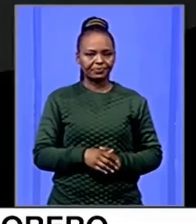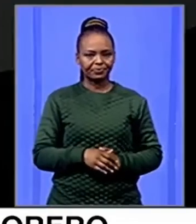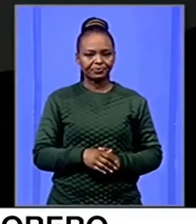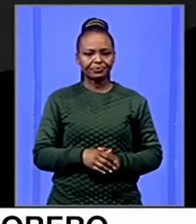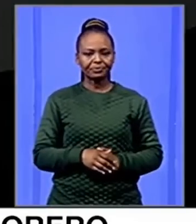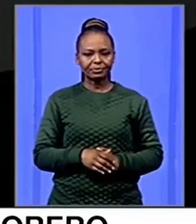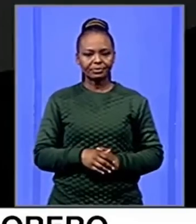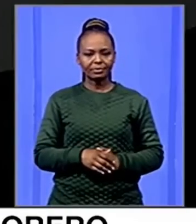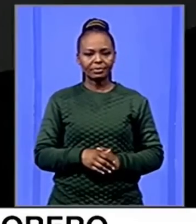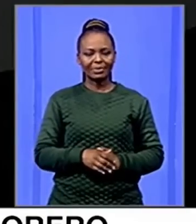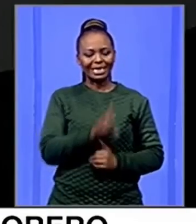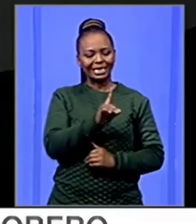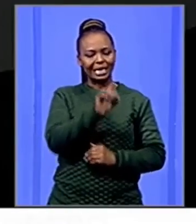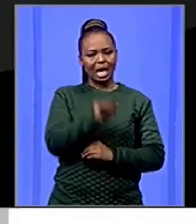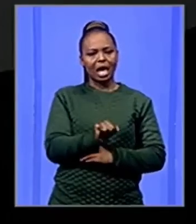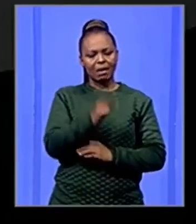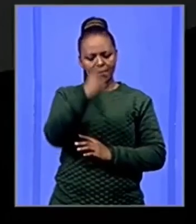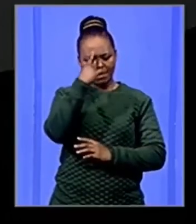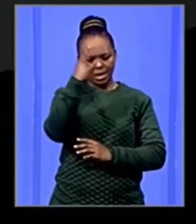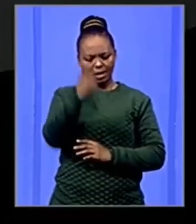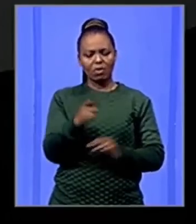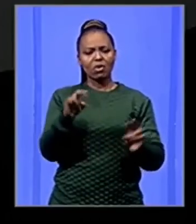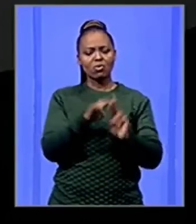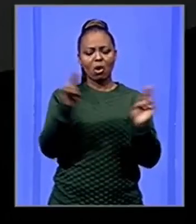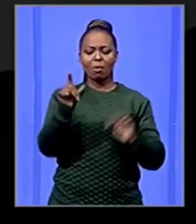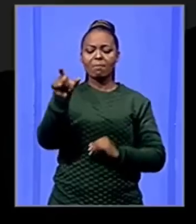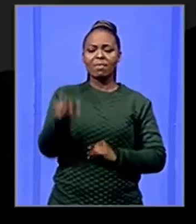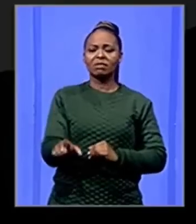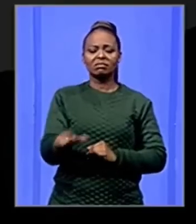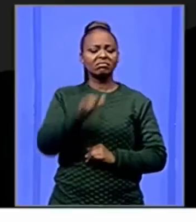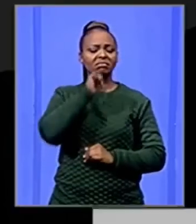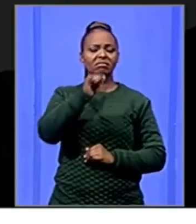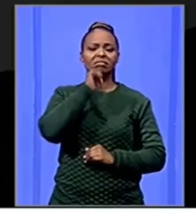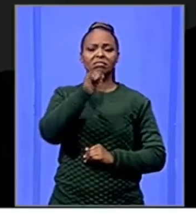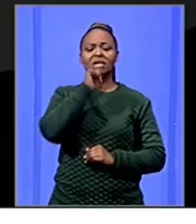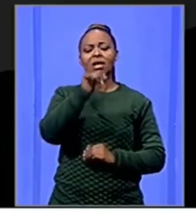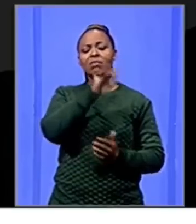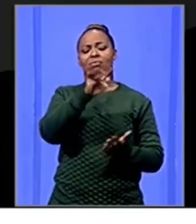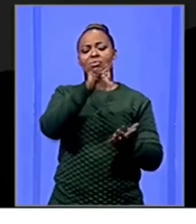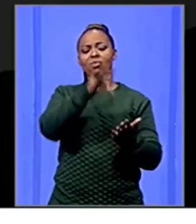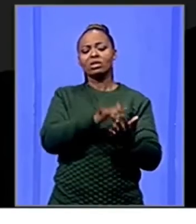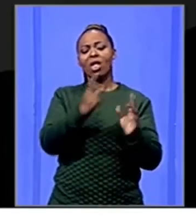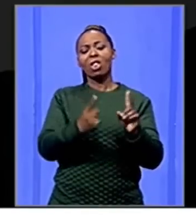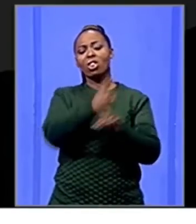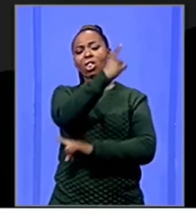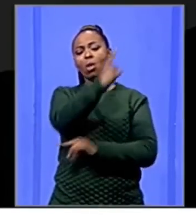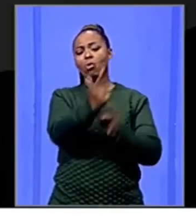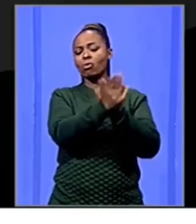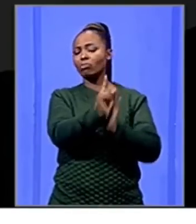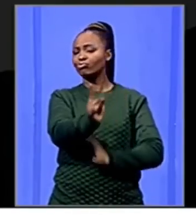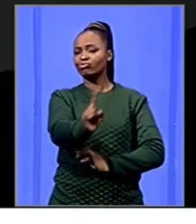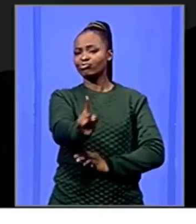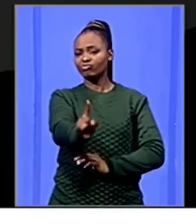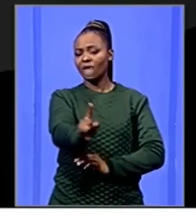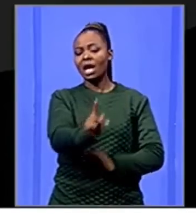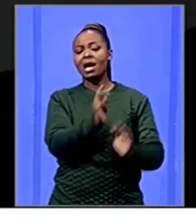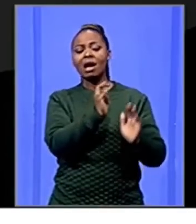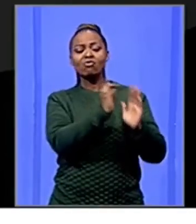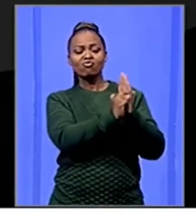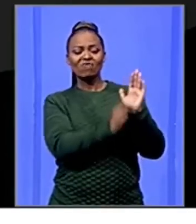The Democratic Alliance firmly believes that no one, regardless of their position, should be above the law. Our commitment to the principles of